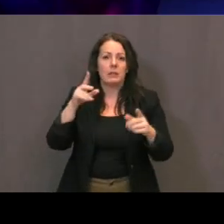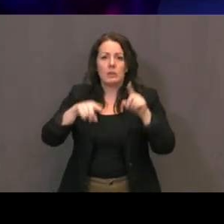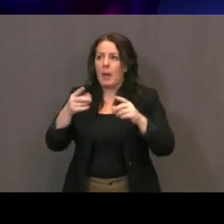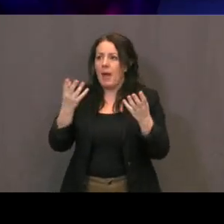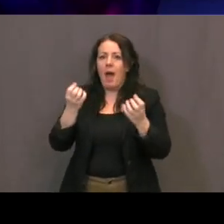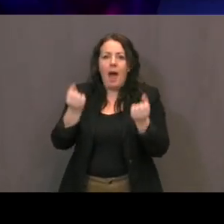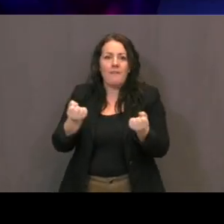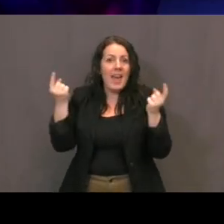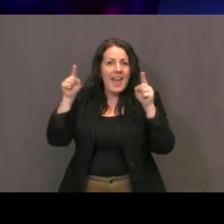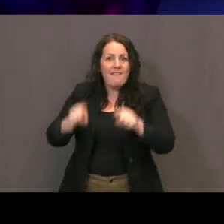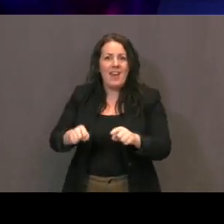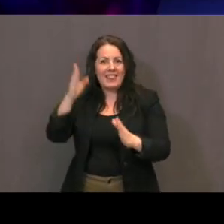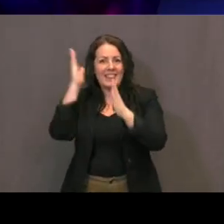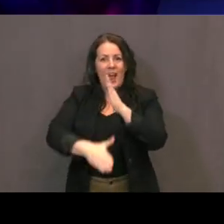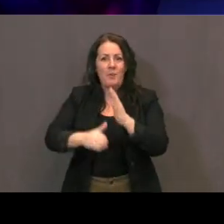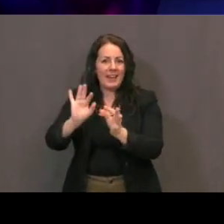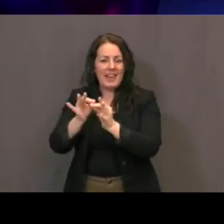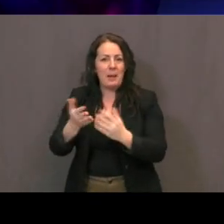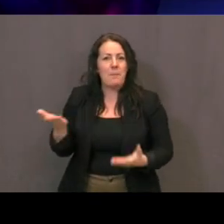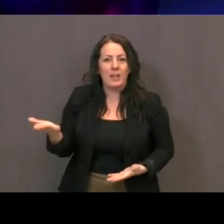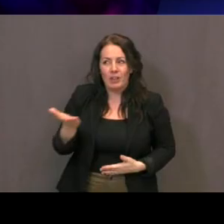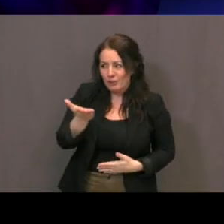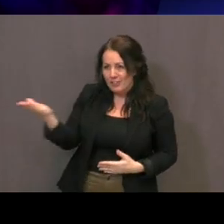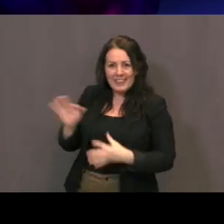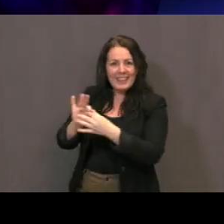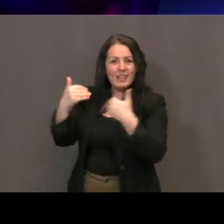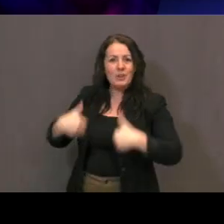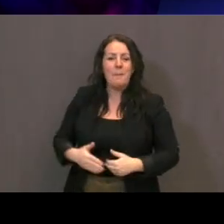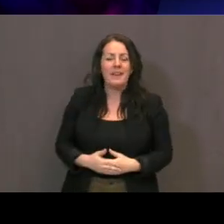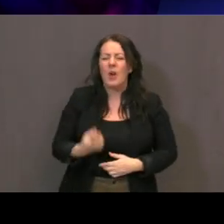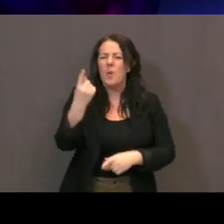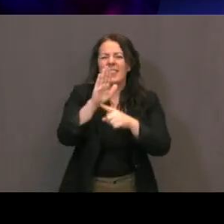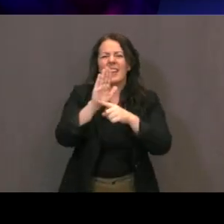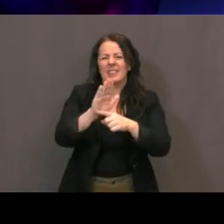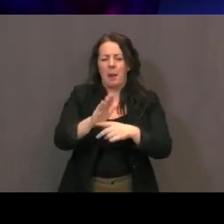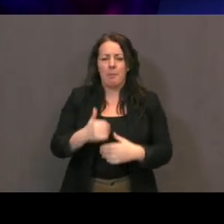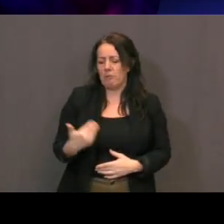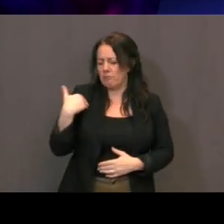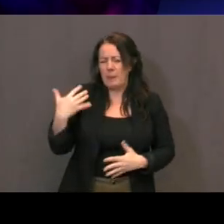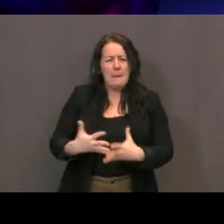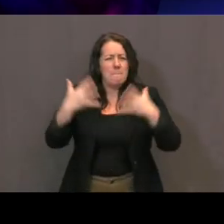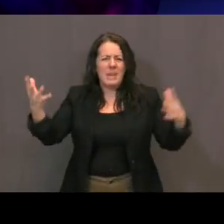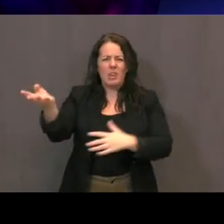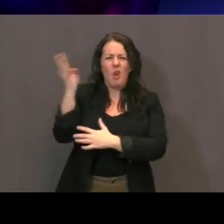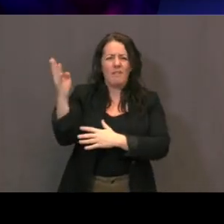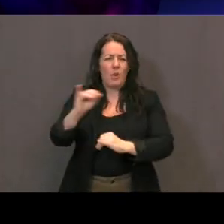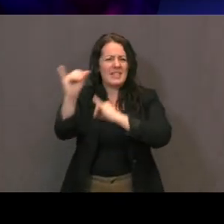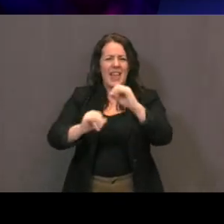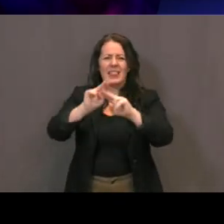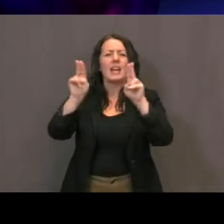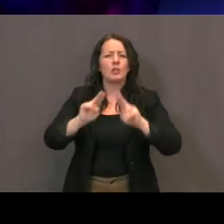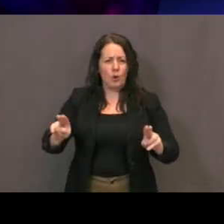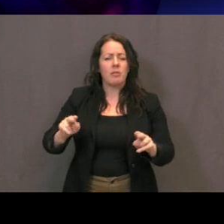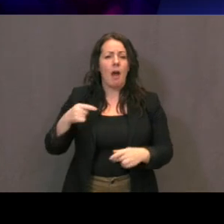For example, to give you an example, I was once at a very big global conference at a panel on freedom of expression, where